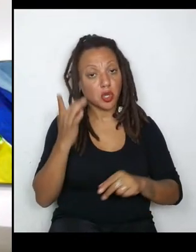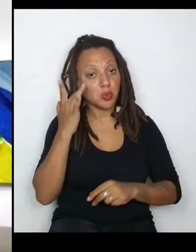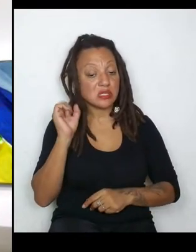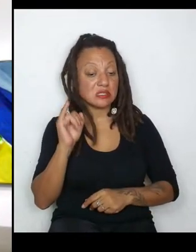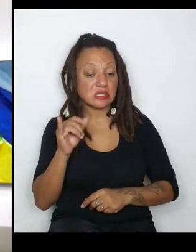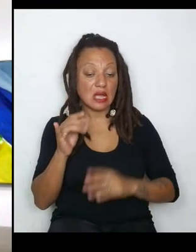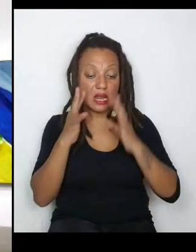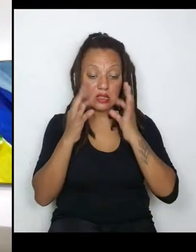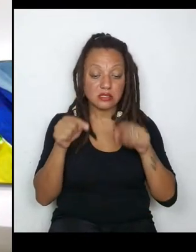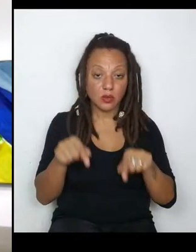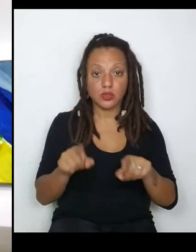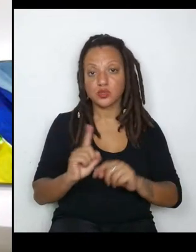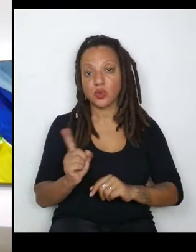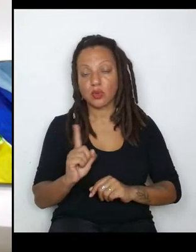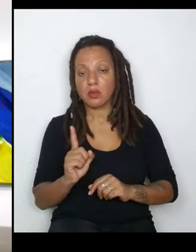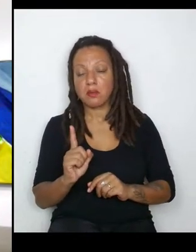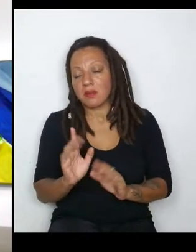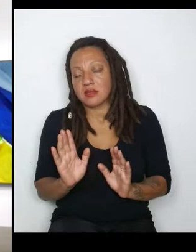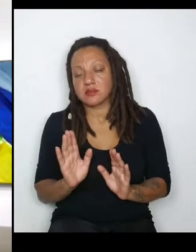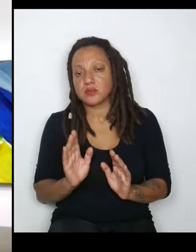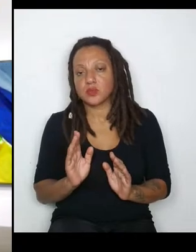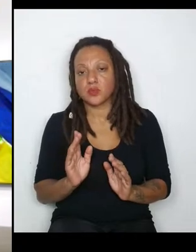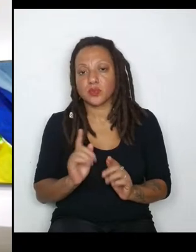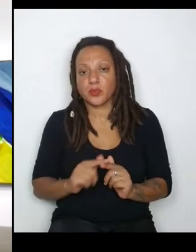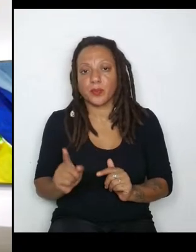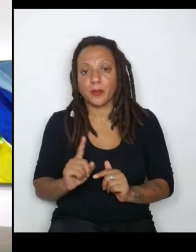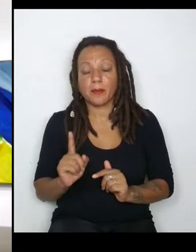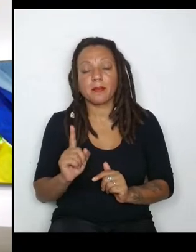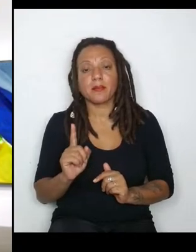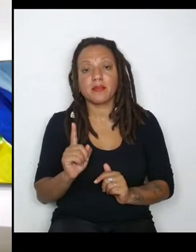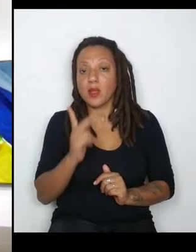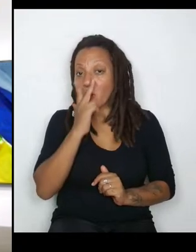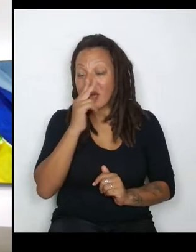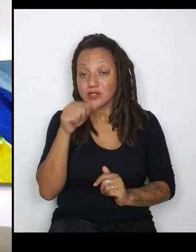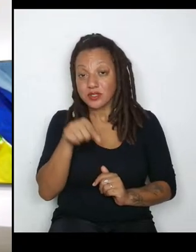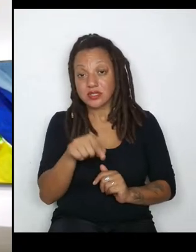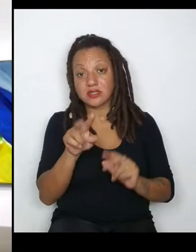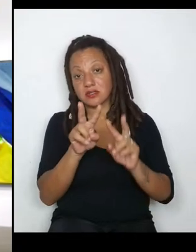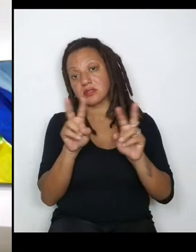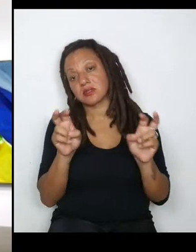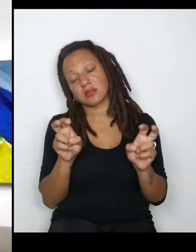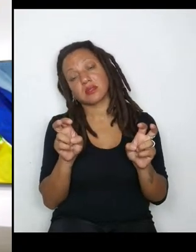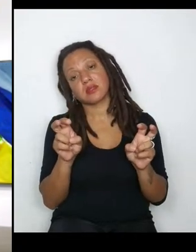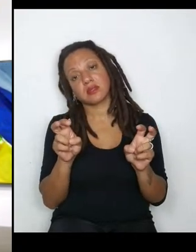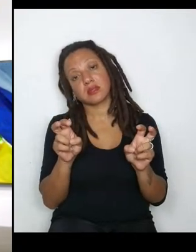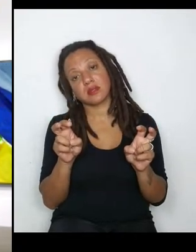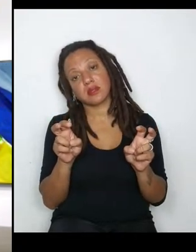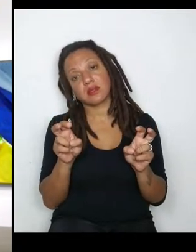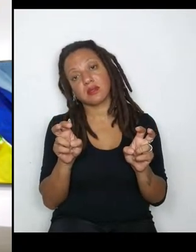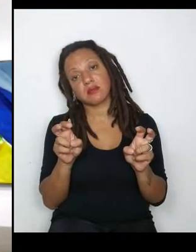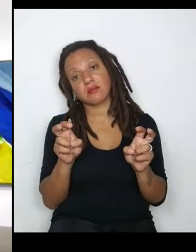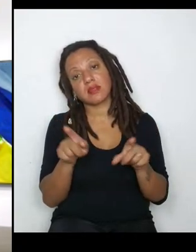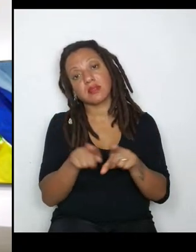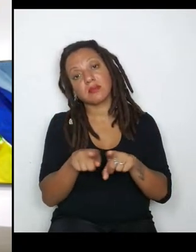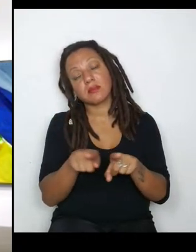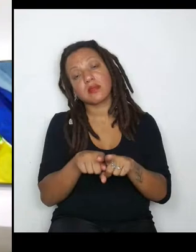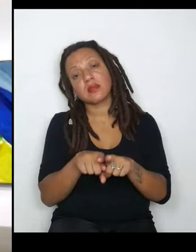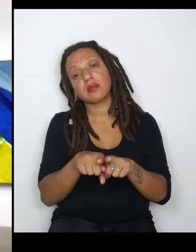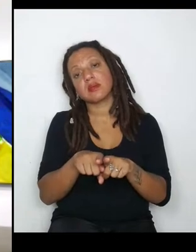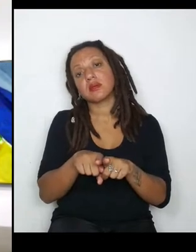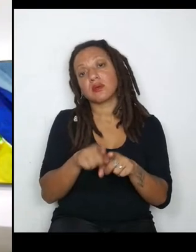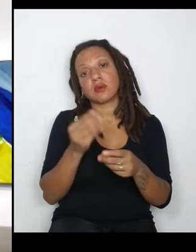question is also um asked about the way in which uh his relationship with his grandmother